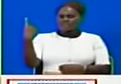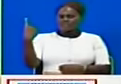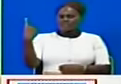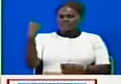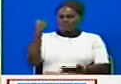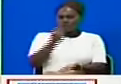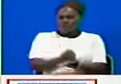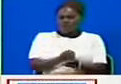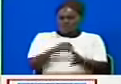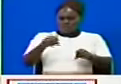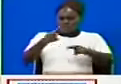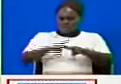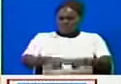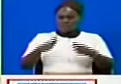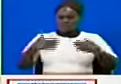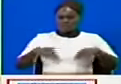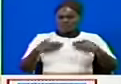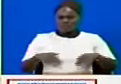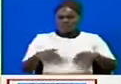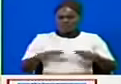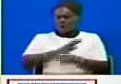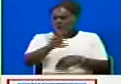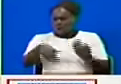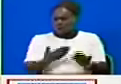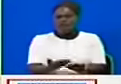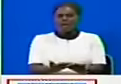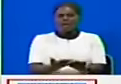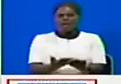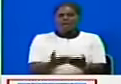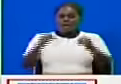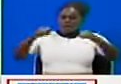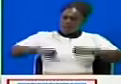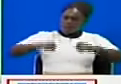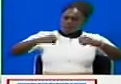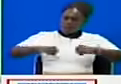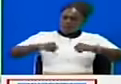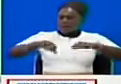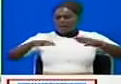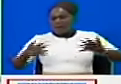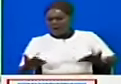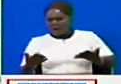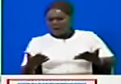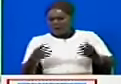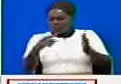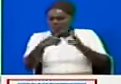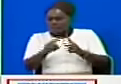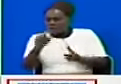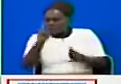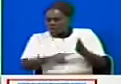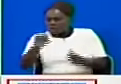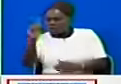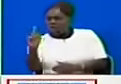sit down with the people in every village, in every corner, and agree with them what needs to be sorted first, and